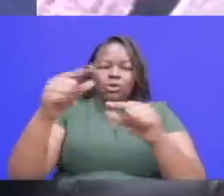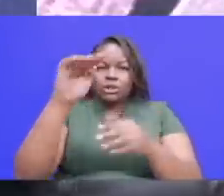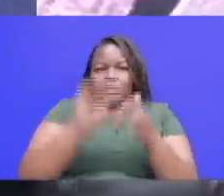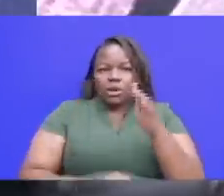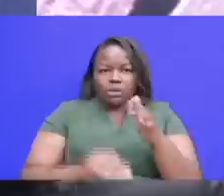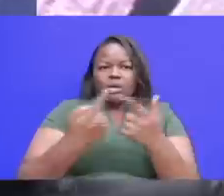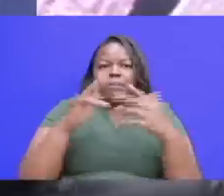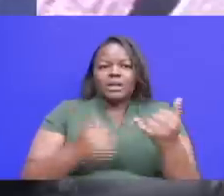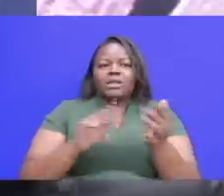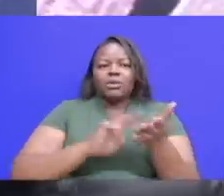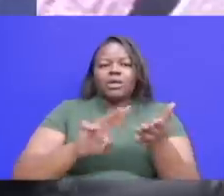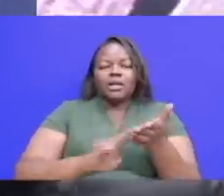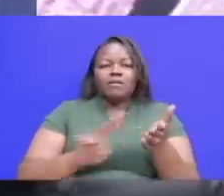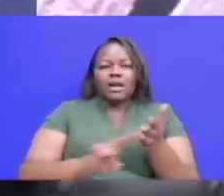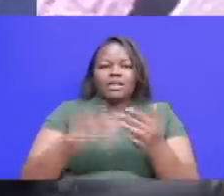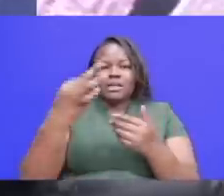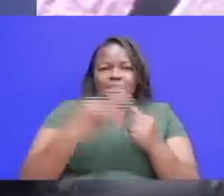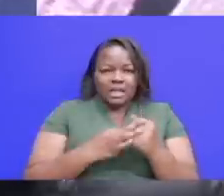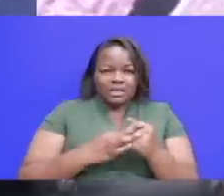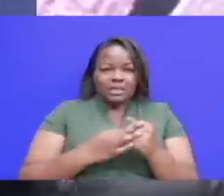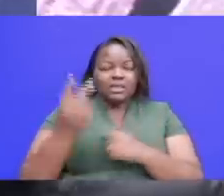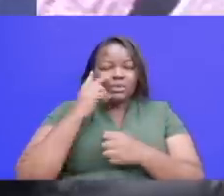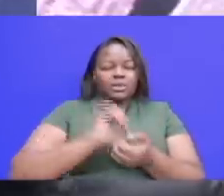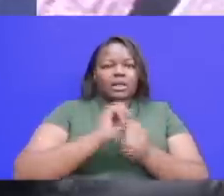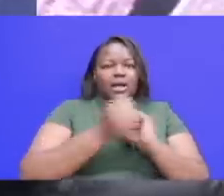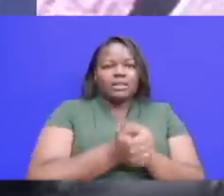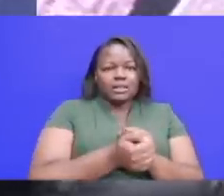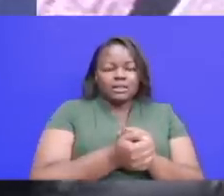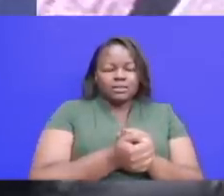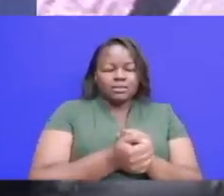verse 30, we get a 38, we get a change